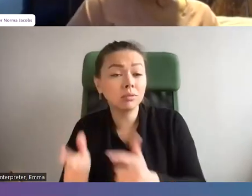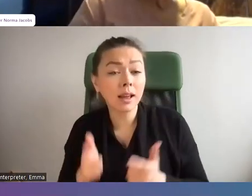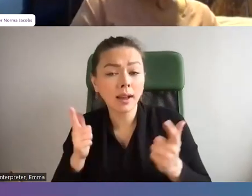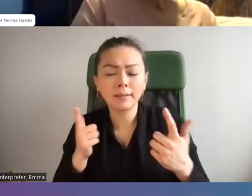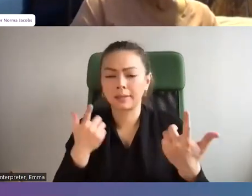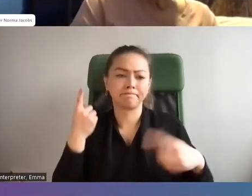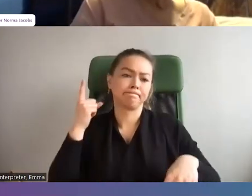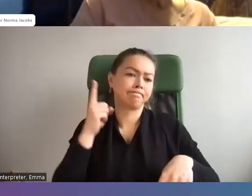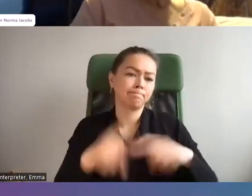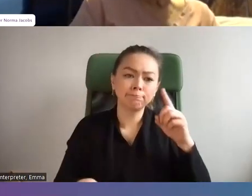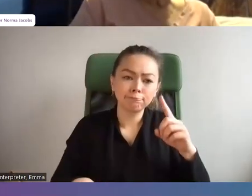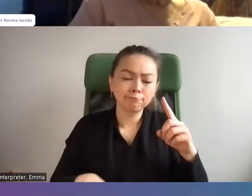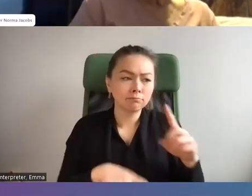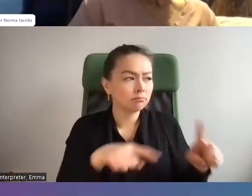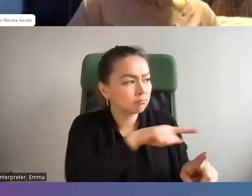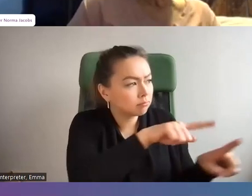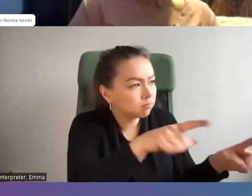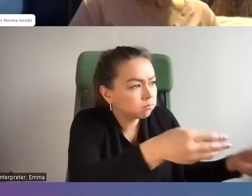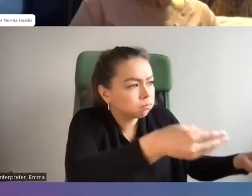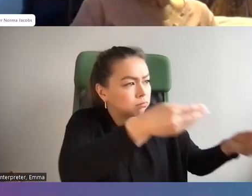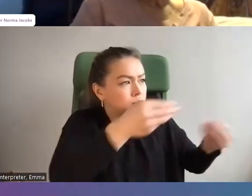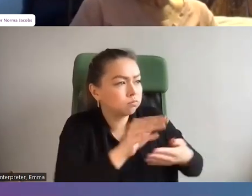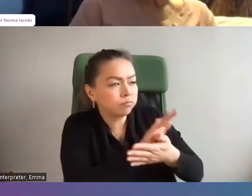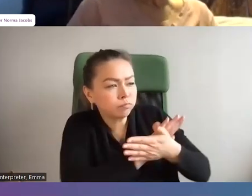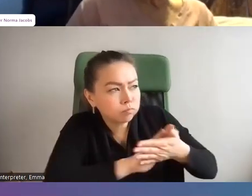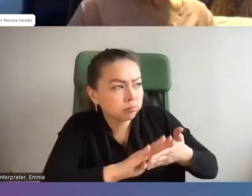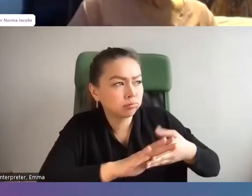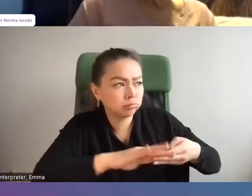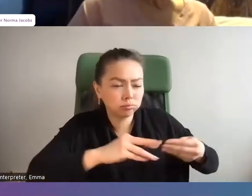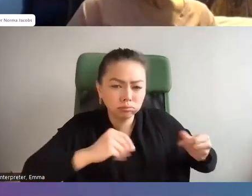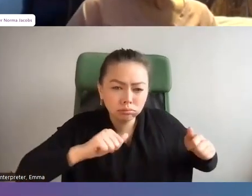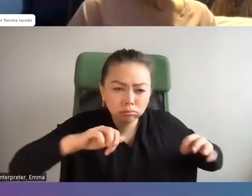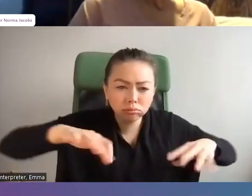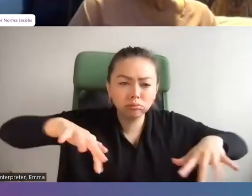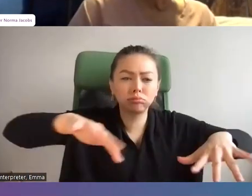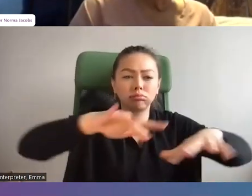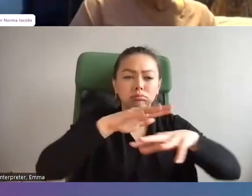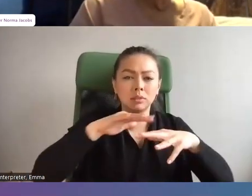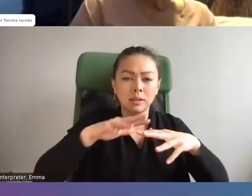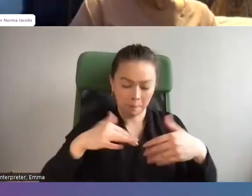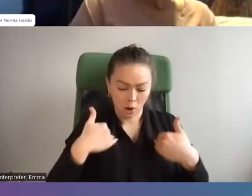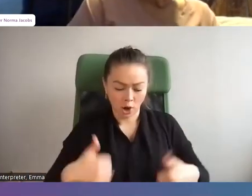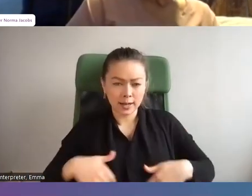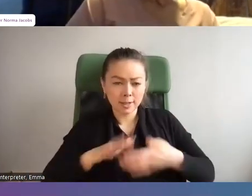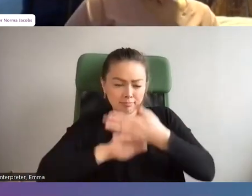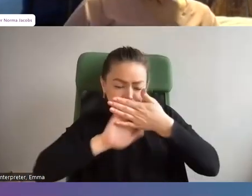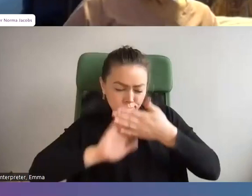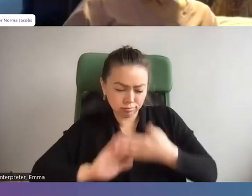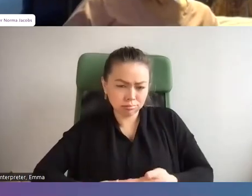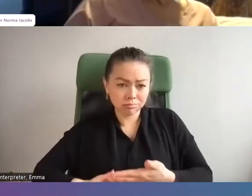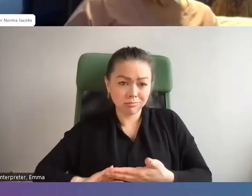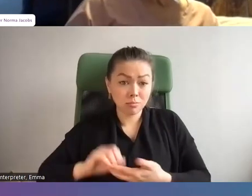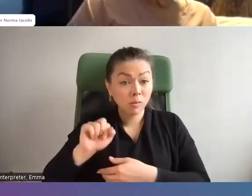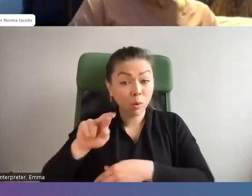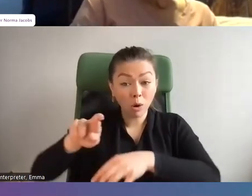ability to cleanse and to purify, you know, whether it be our bodies or whether it be the earth.